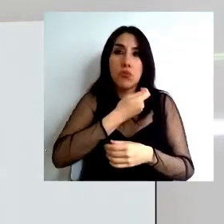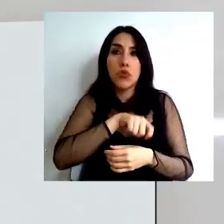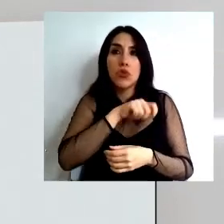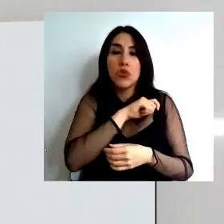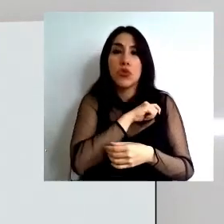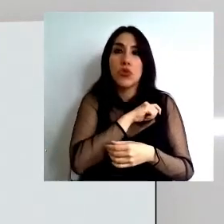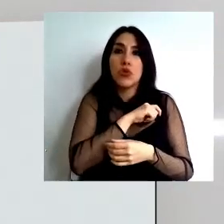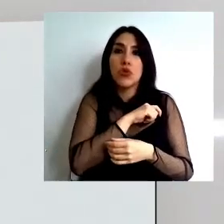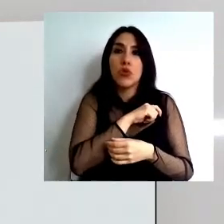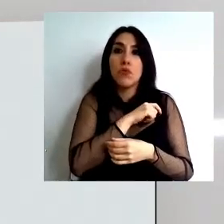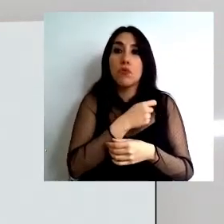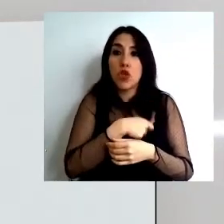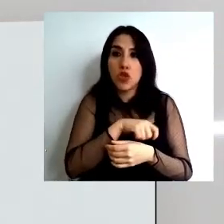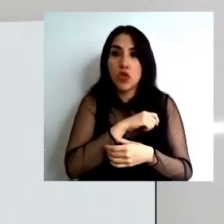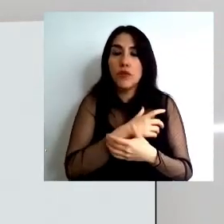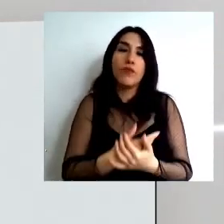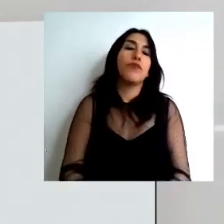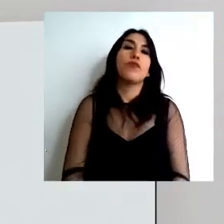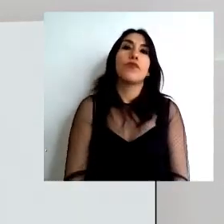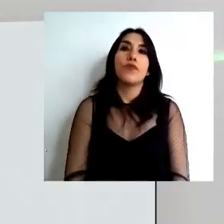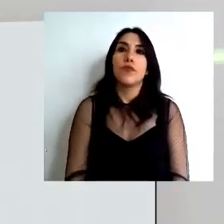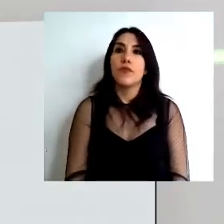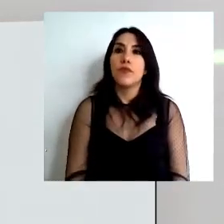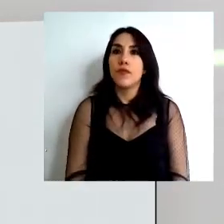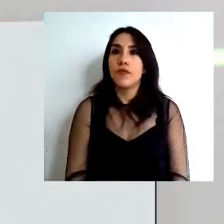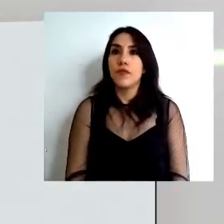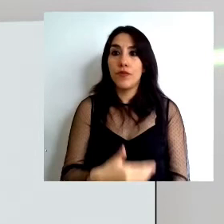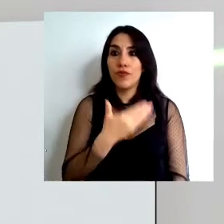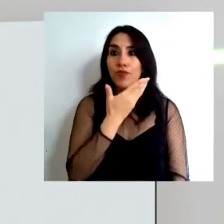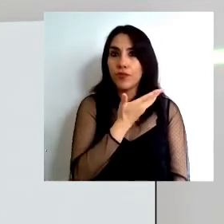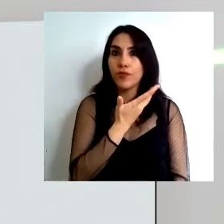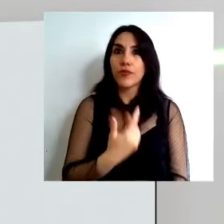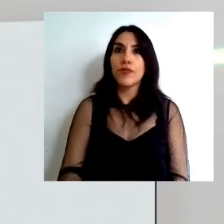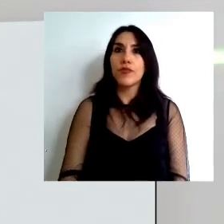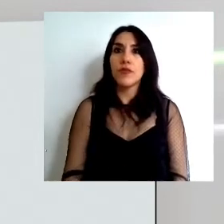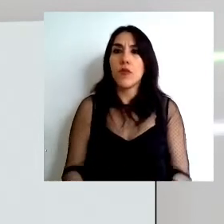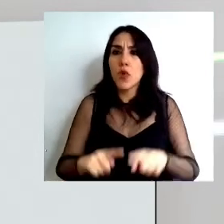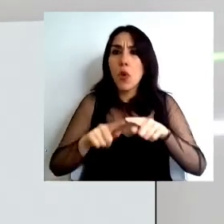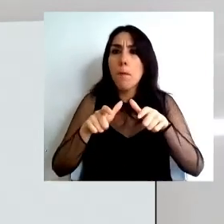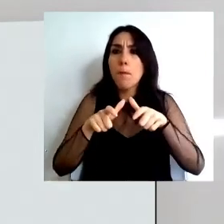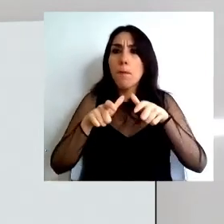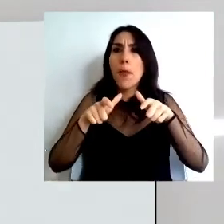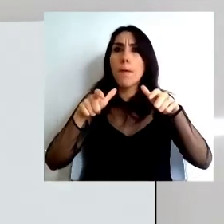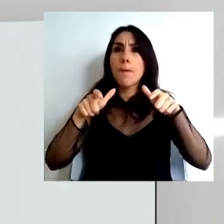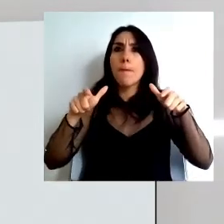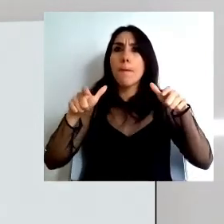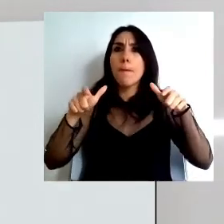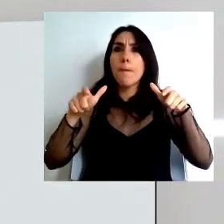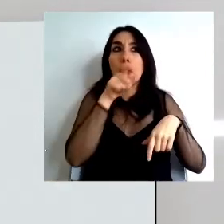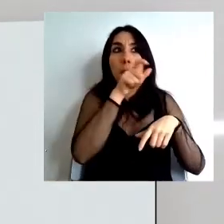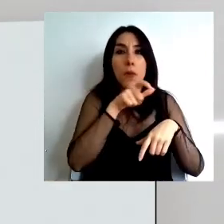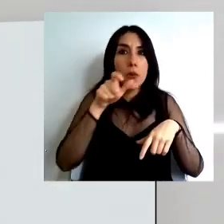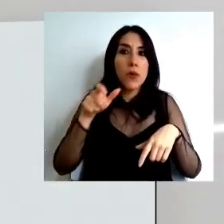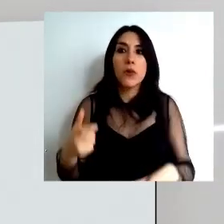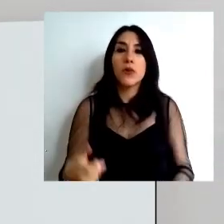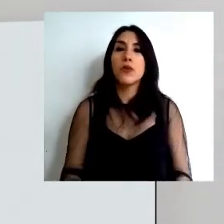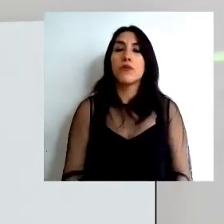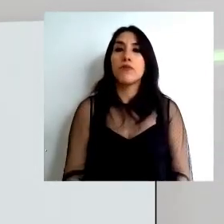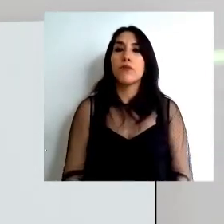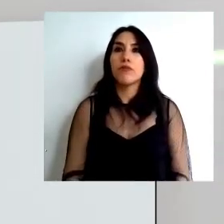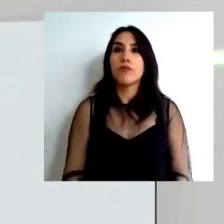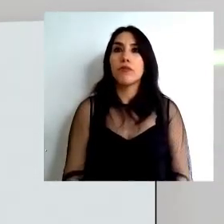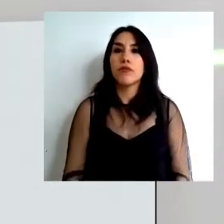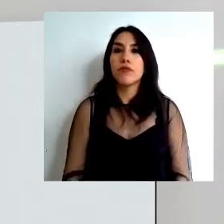it's very interesting to us. And currently we are doing